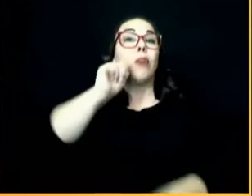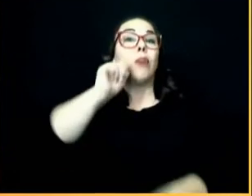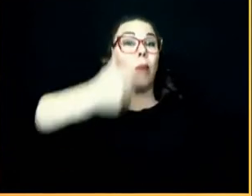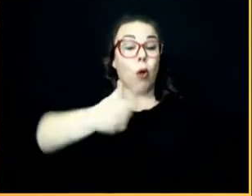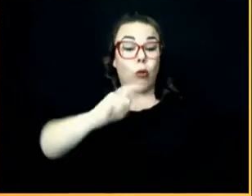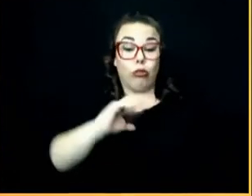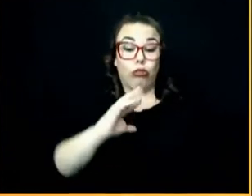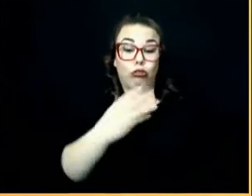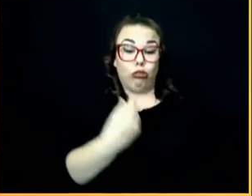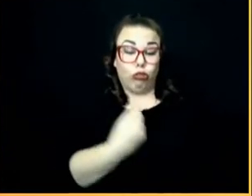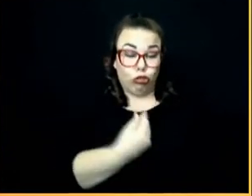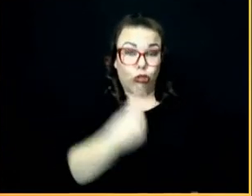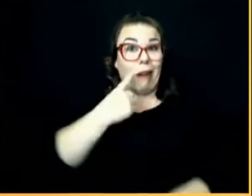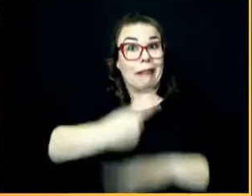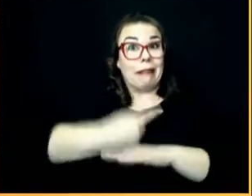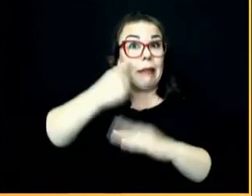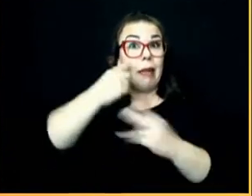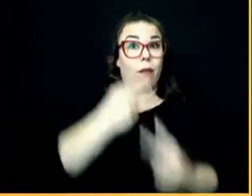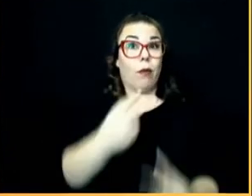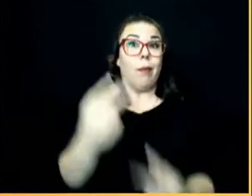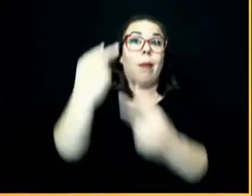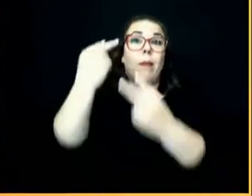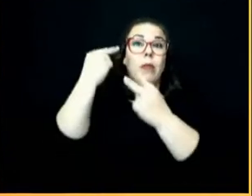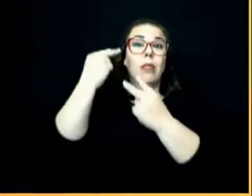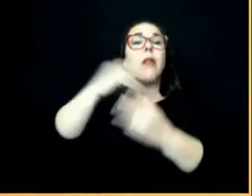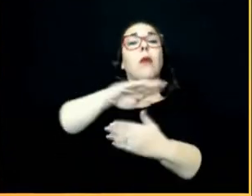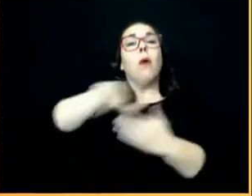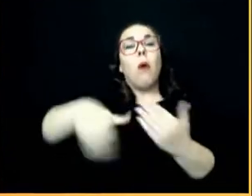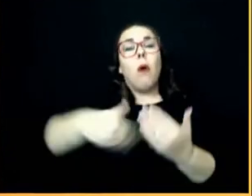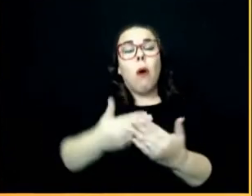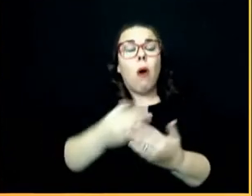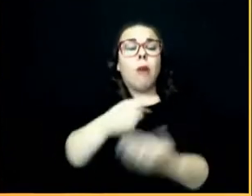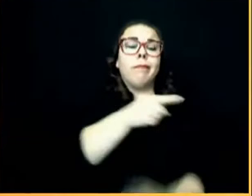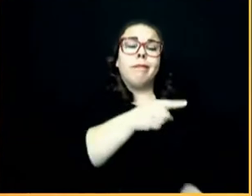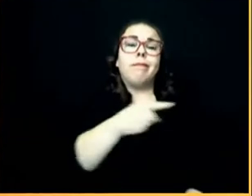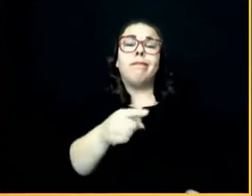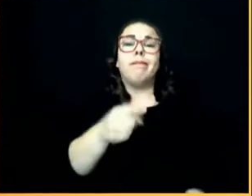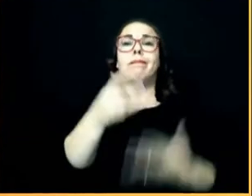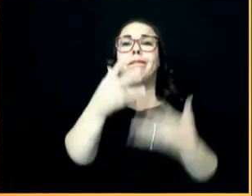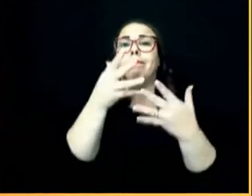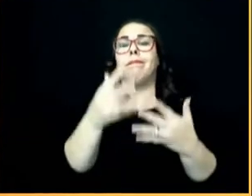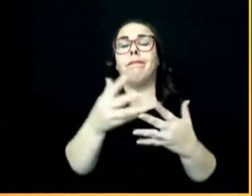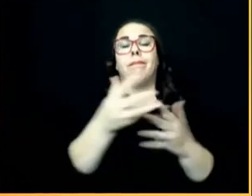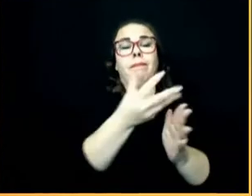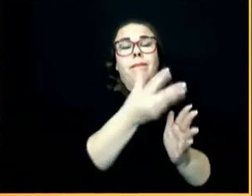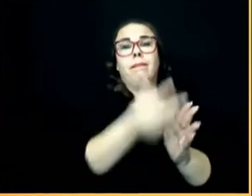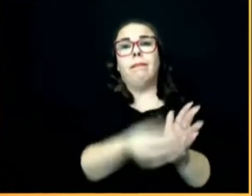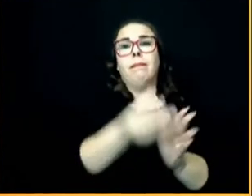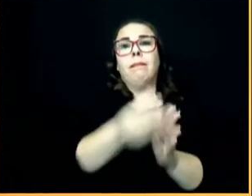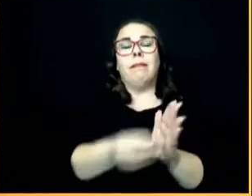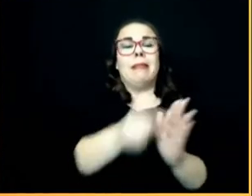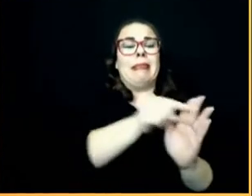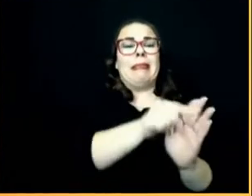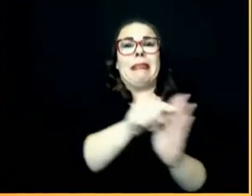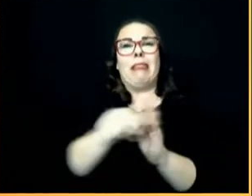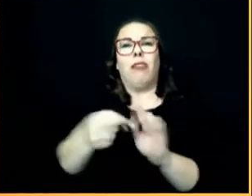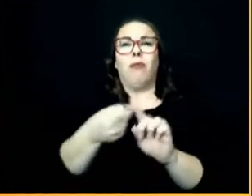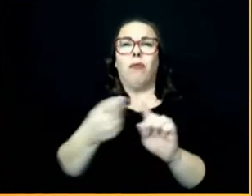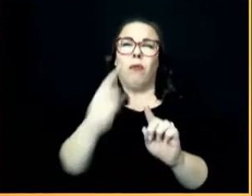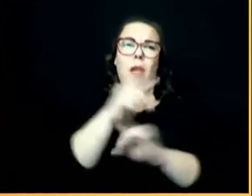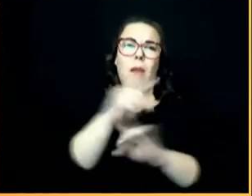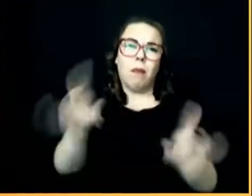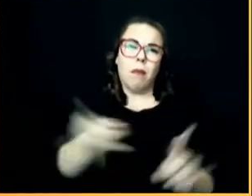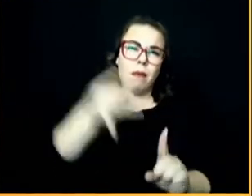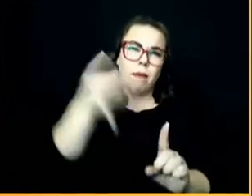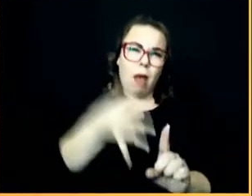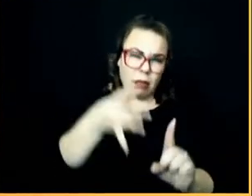the day that we commemorate all those lost to trans violence. And tragically, this year, 2020, is